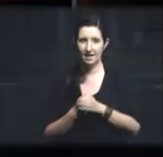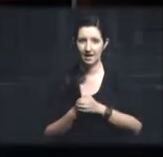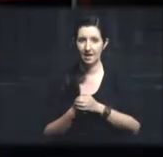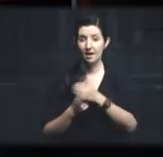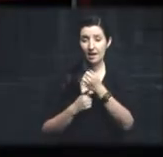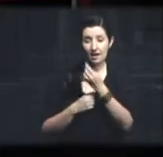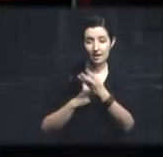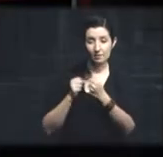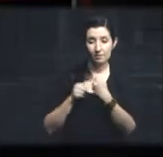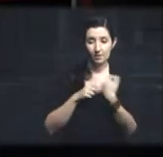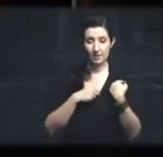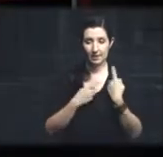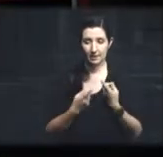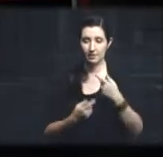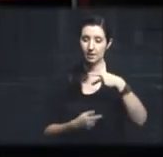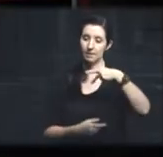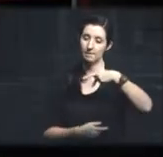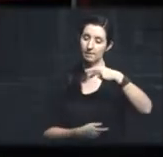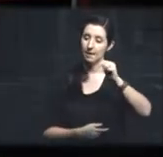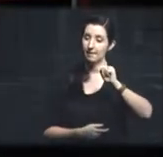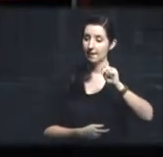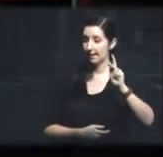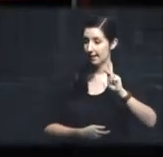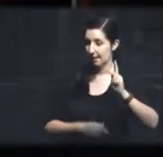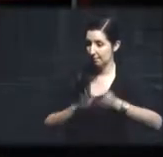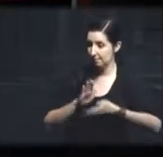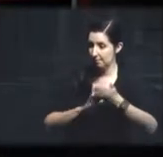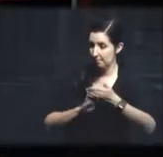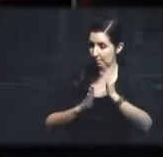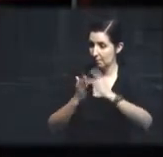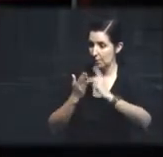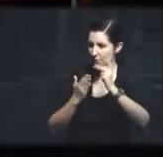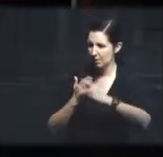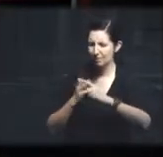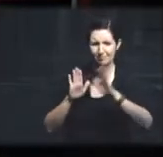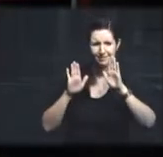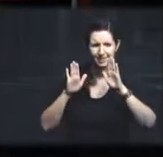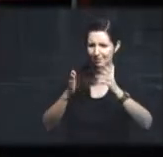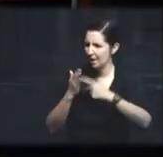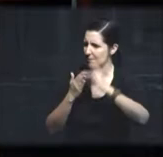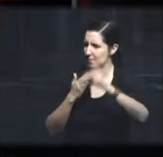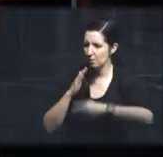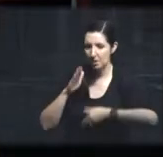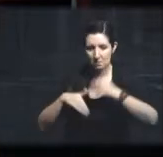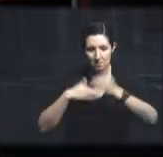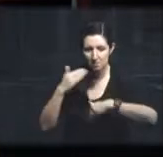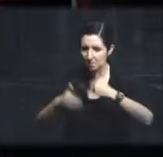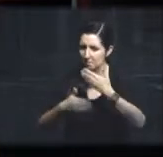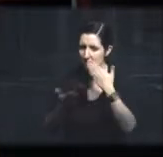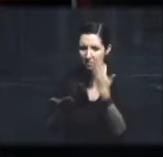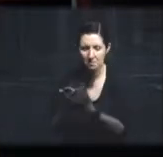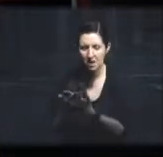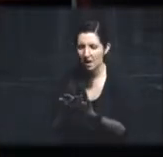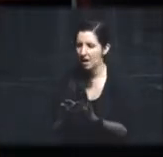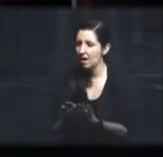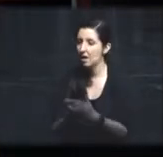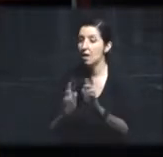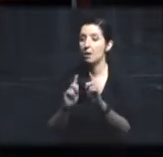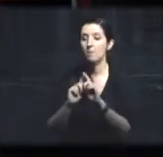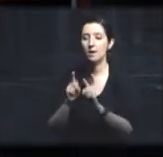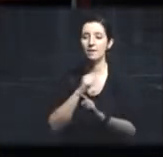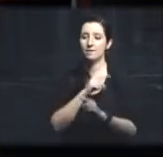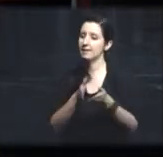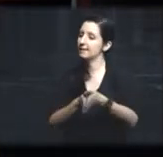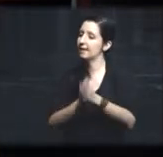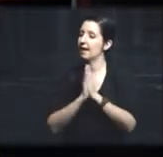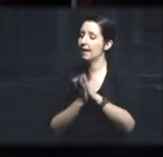Phi Theta Kappa ran this program, and it was a great program. It was working extremely well. It asks